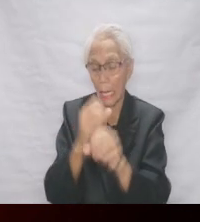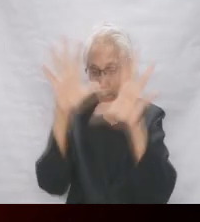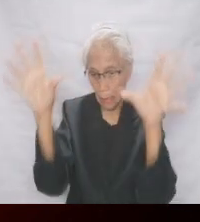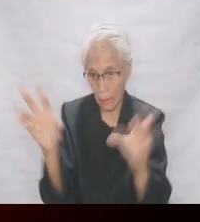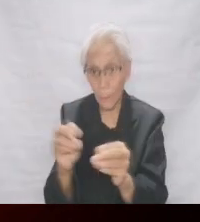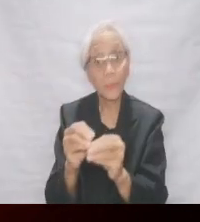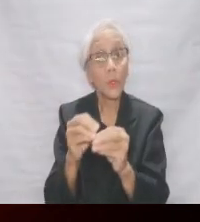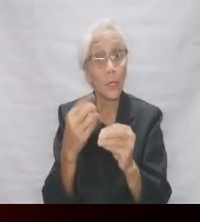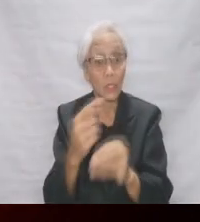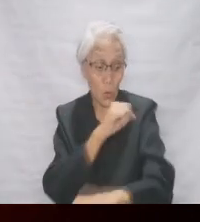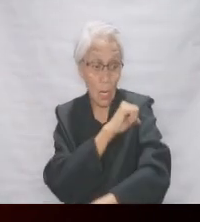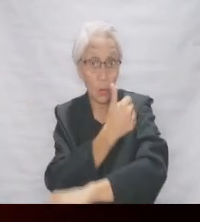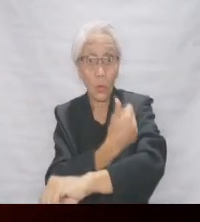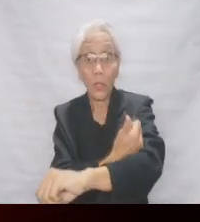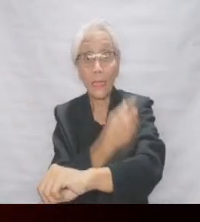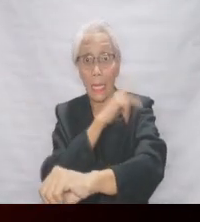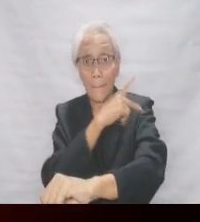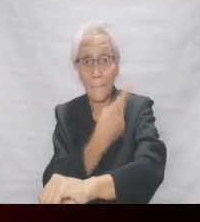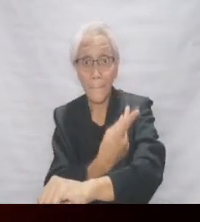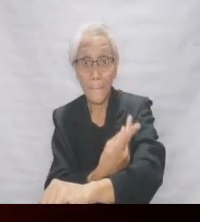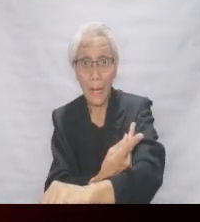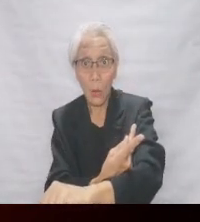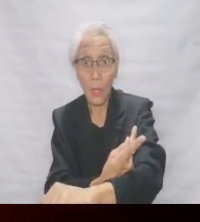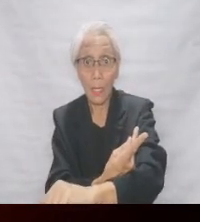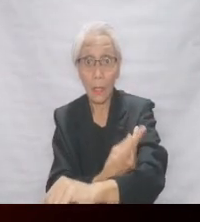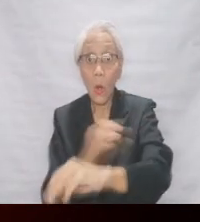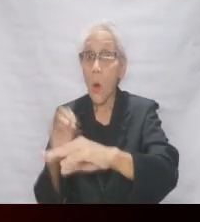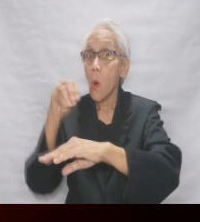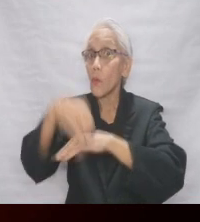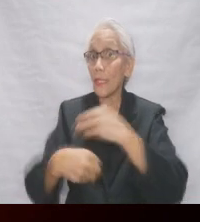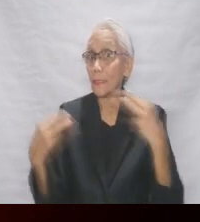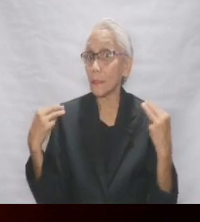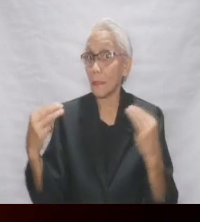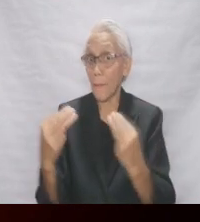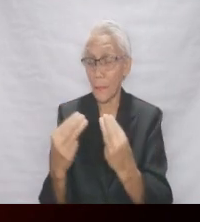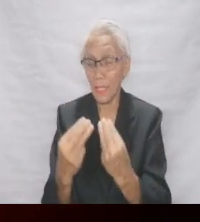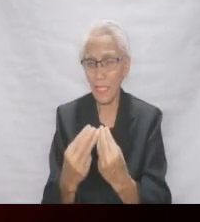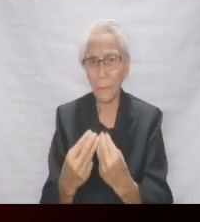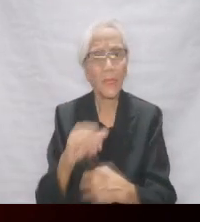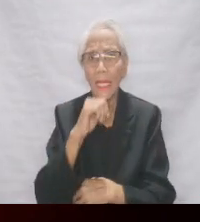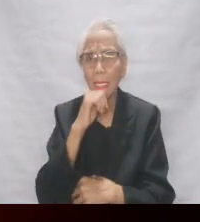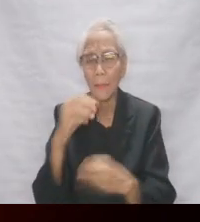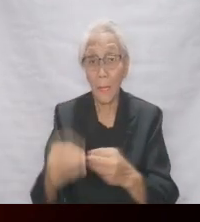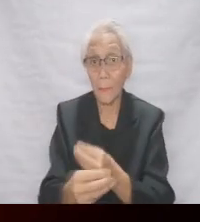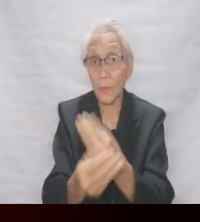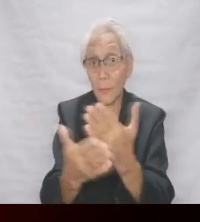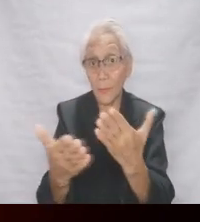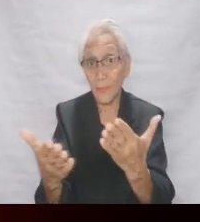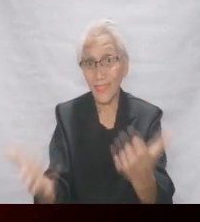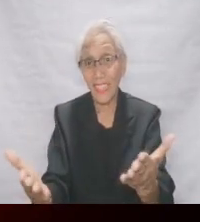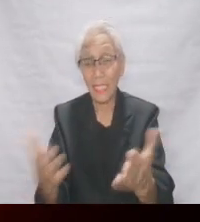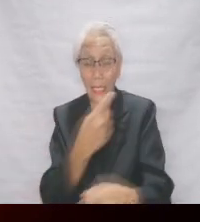ang authority at kapangyarihan or power over its membership, not by providing